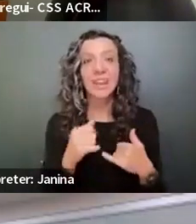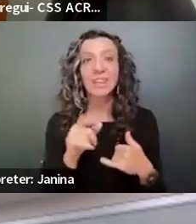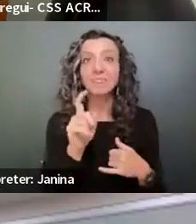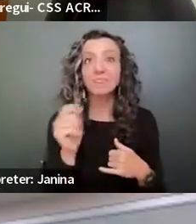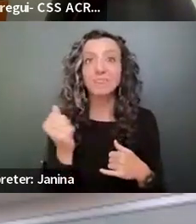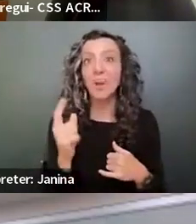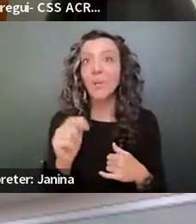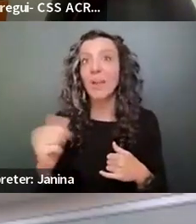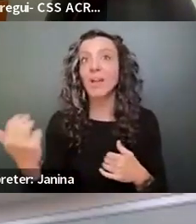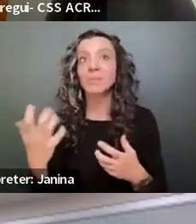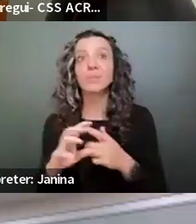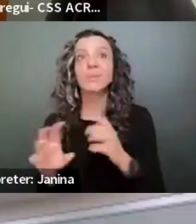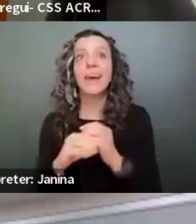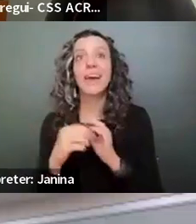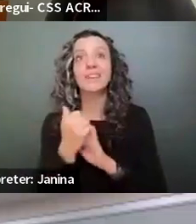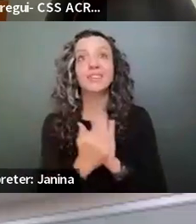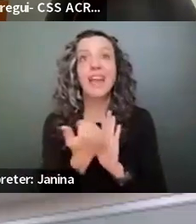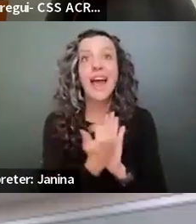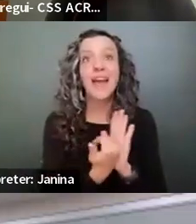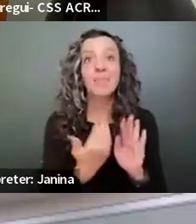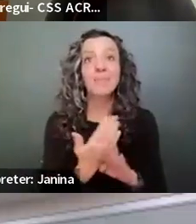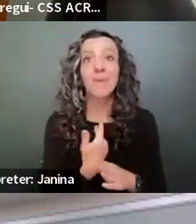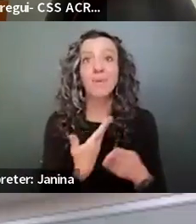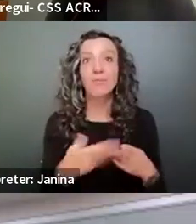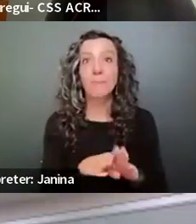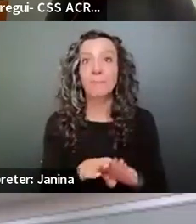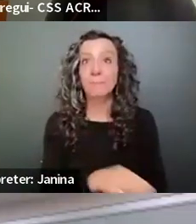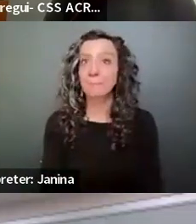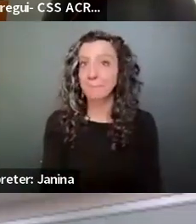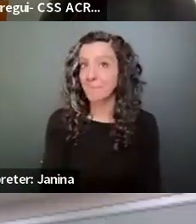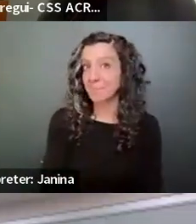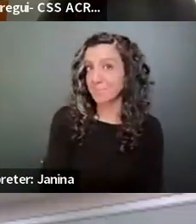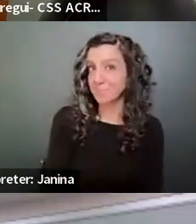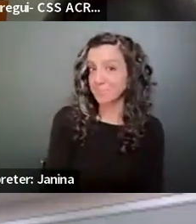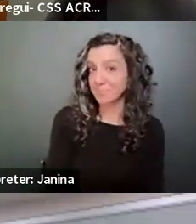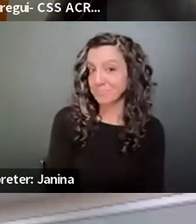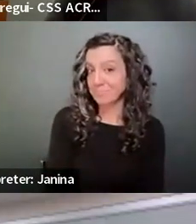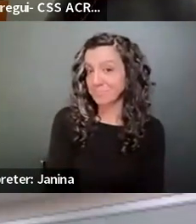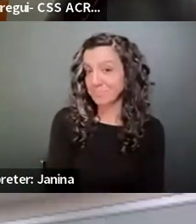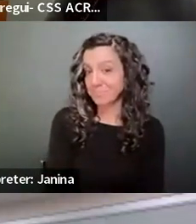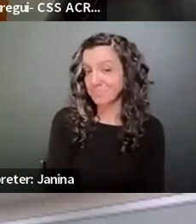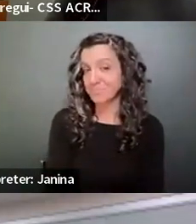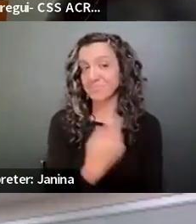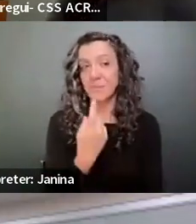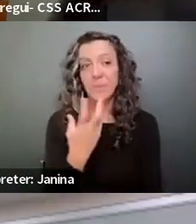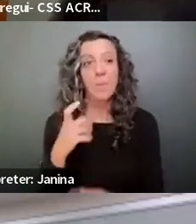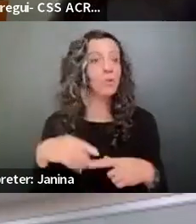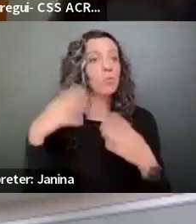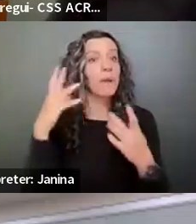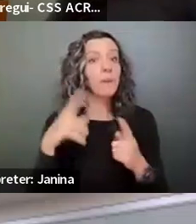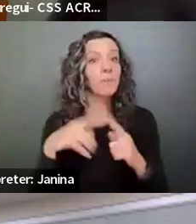anybody else have any agenda items before the end here? Anything they'd like to raise with the group?